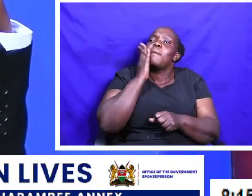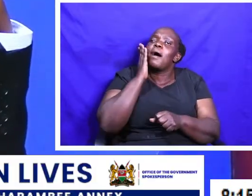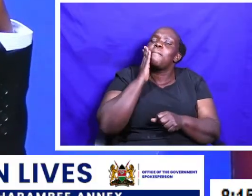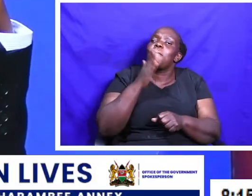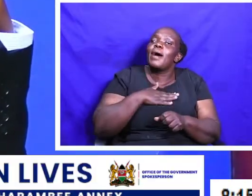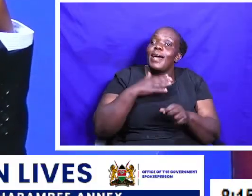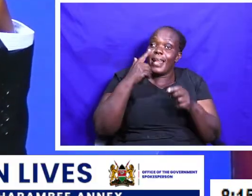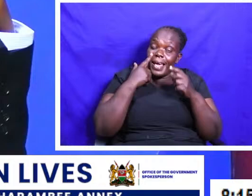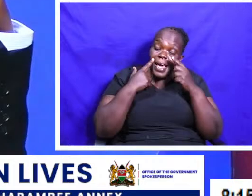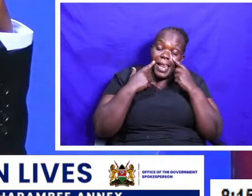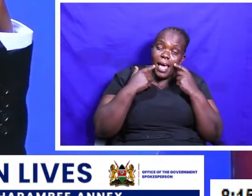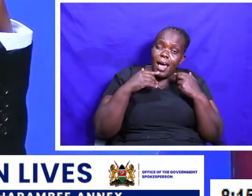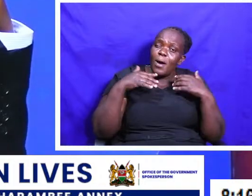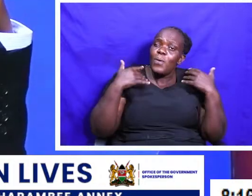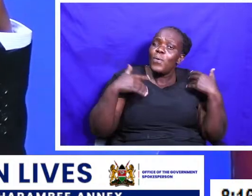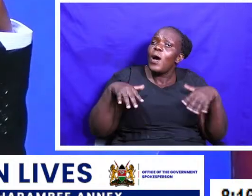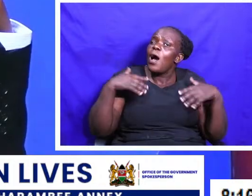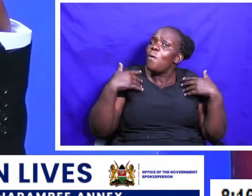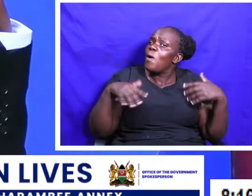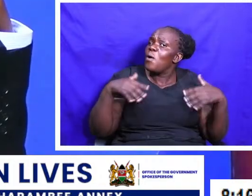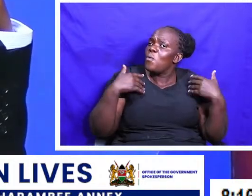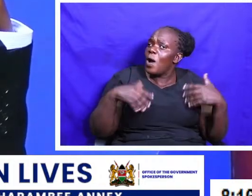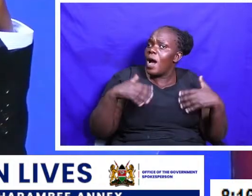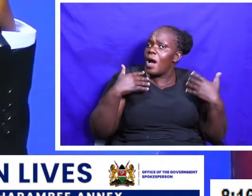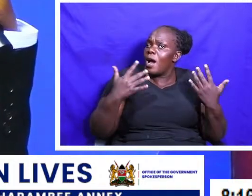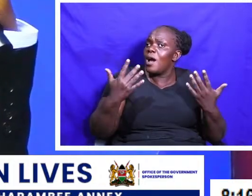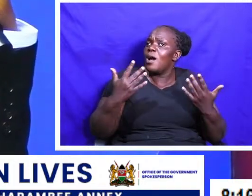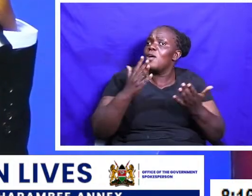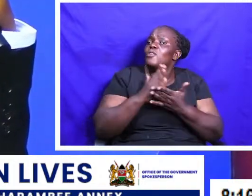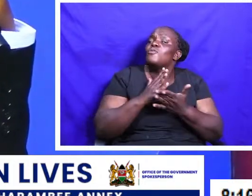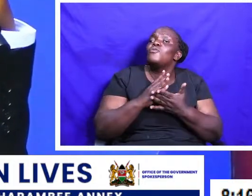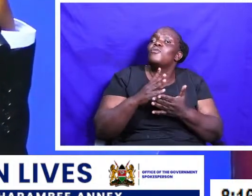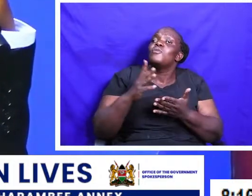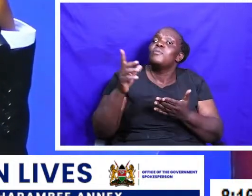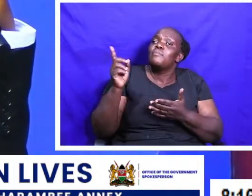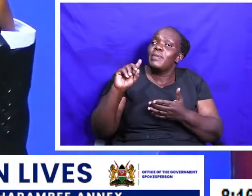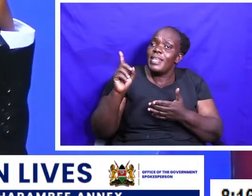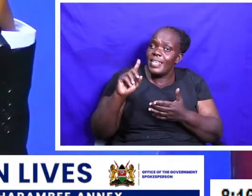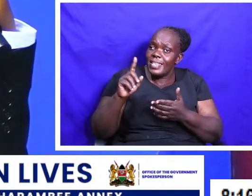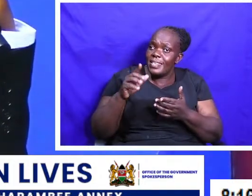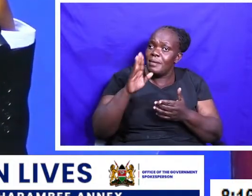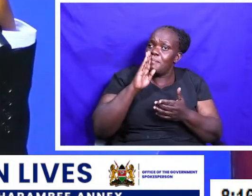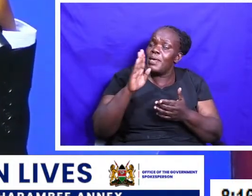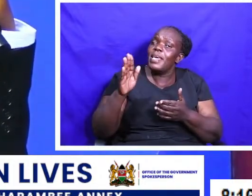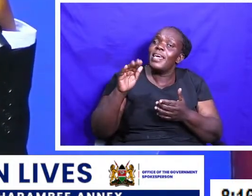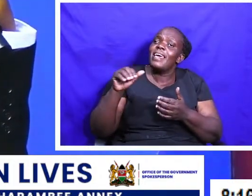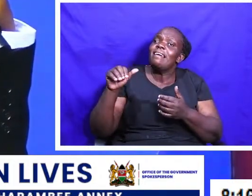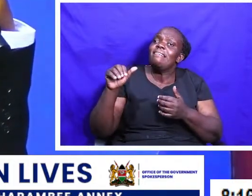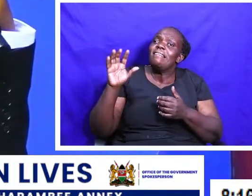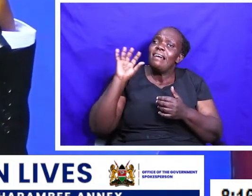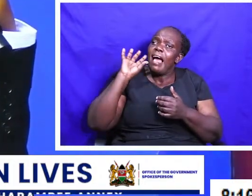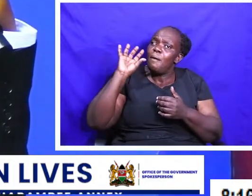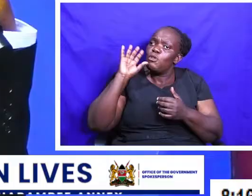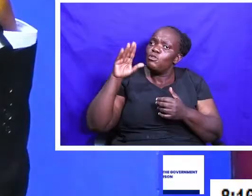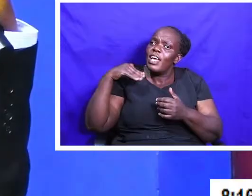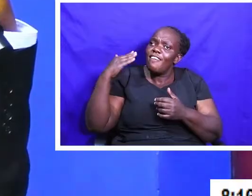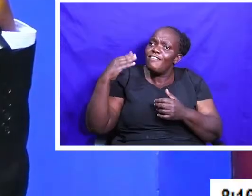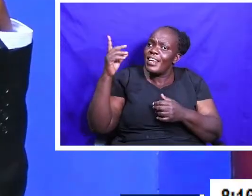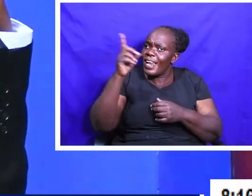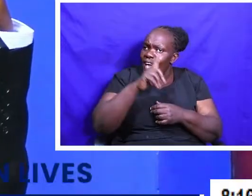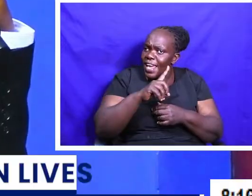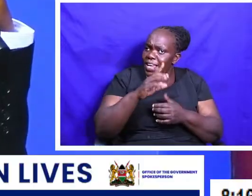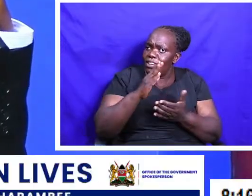mom cried. She said, "Oh my God, my son, you've been put in the ministry that's being abused every day in the